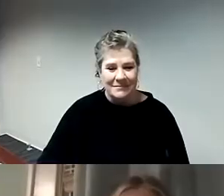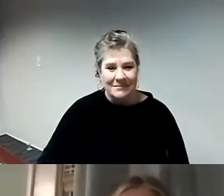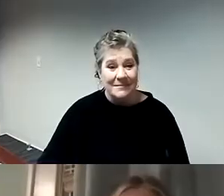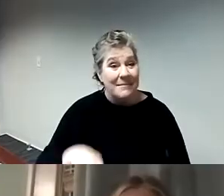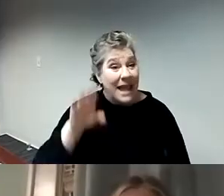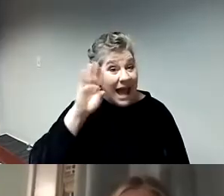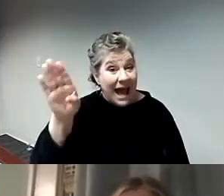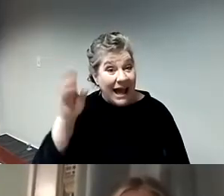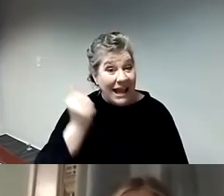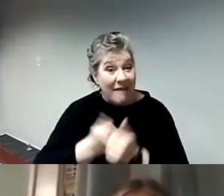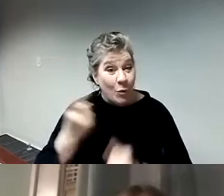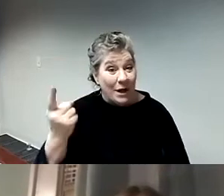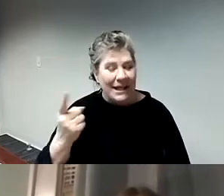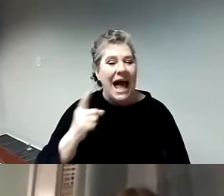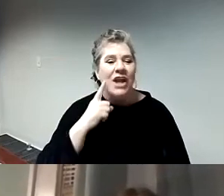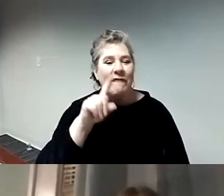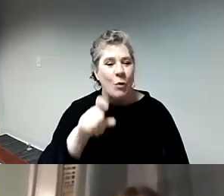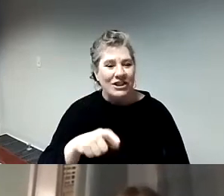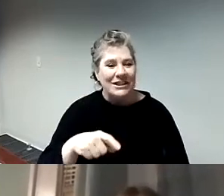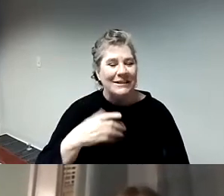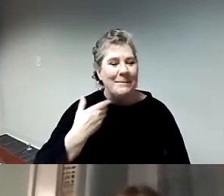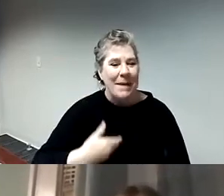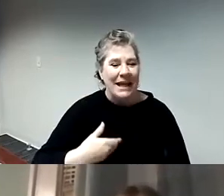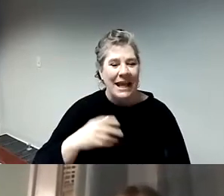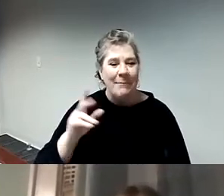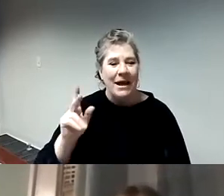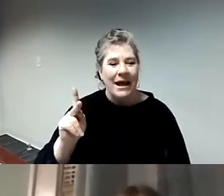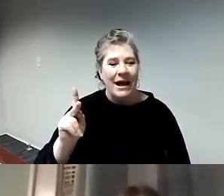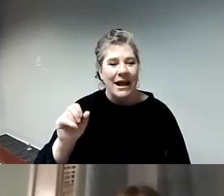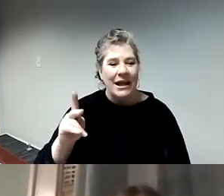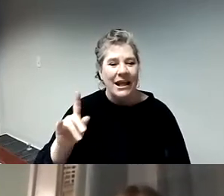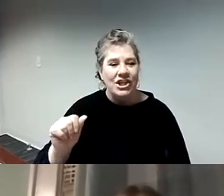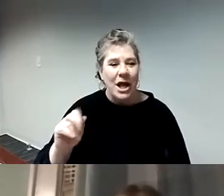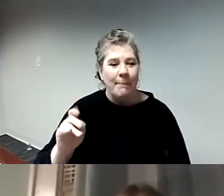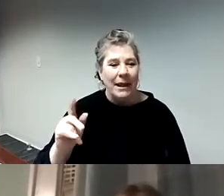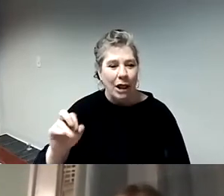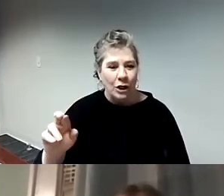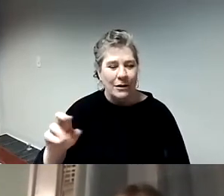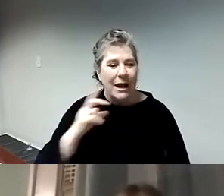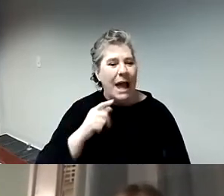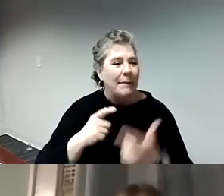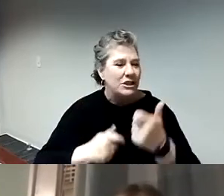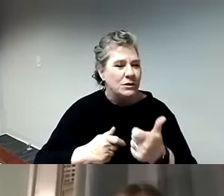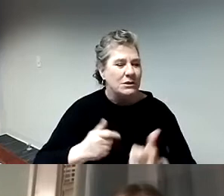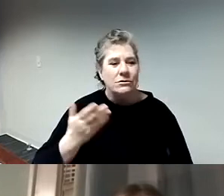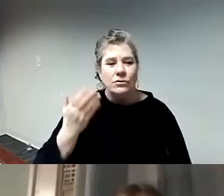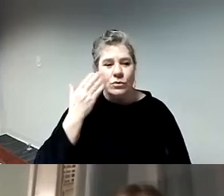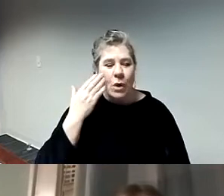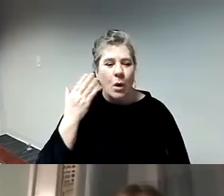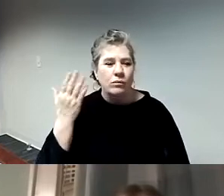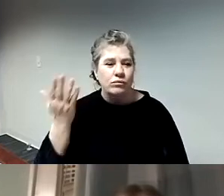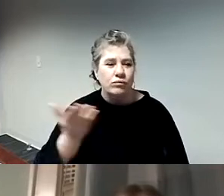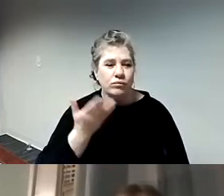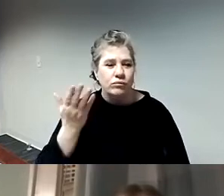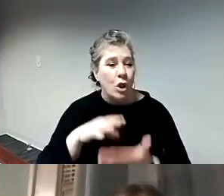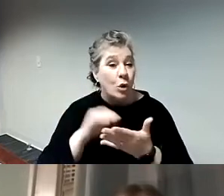Hi, everyone. I do have a question. My name is Kenesha Miller. So I'm interested in